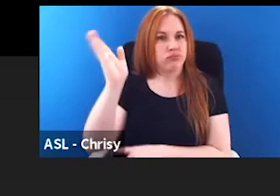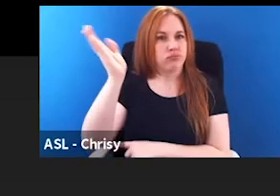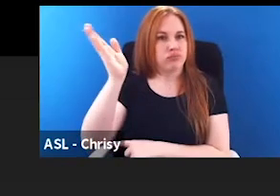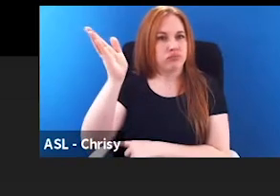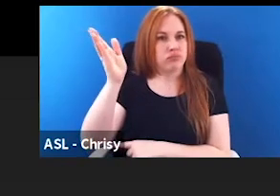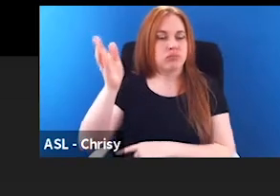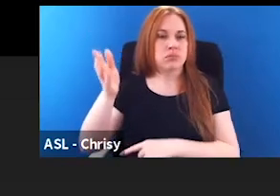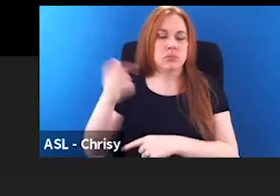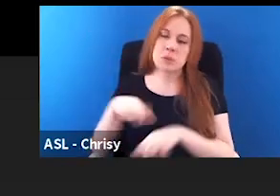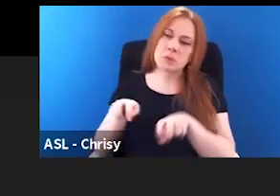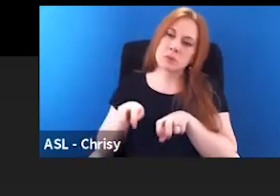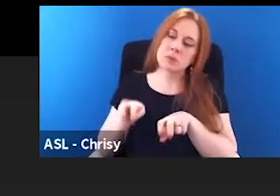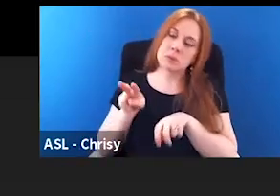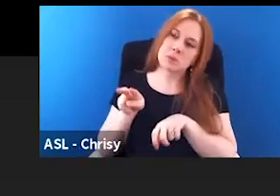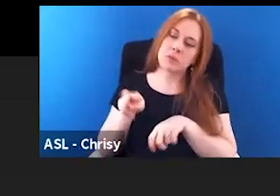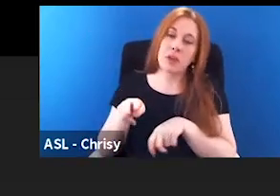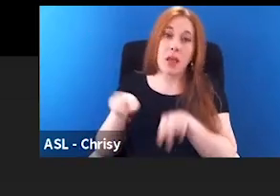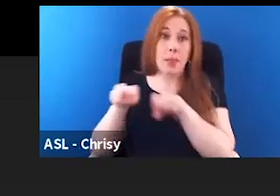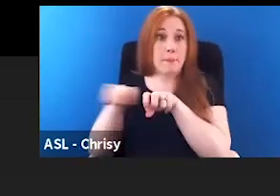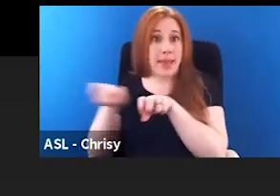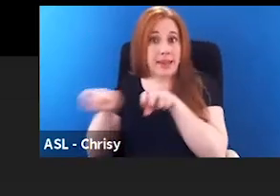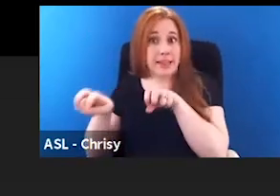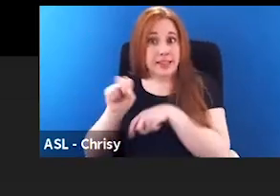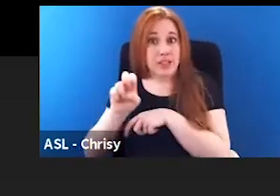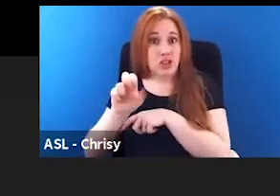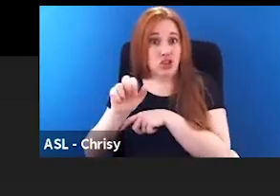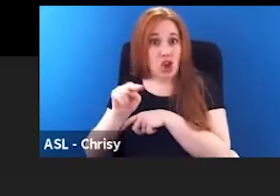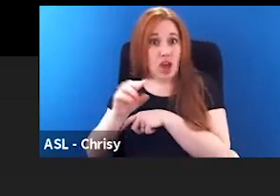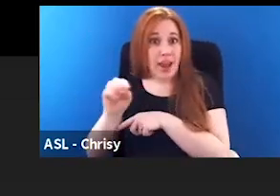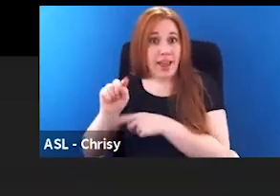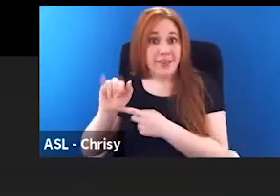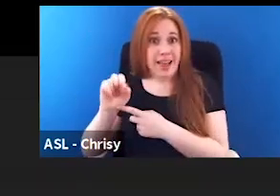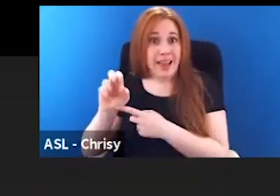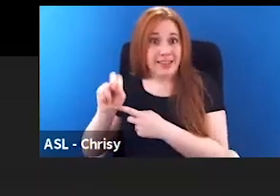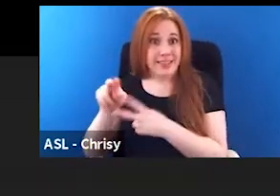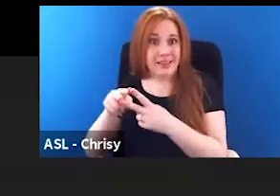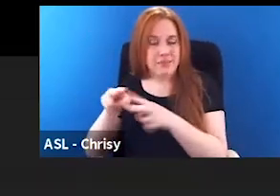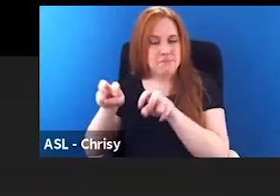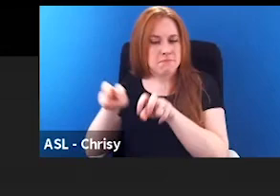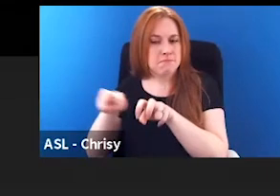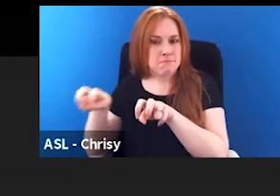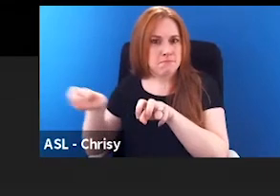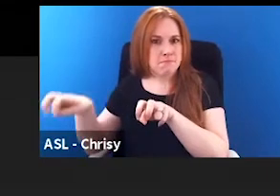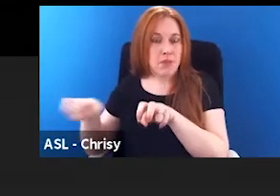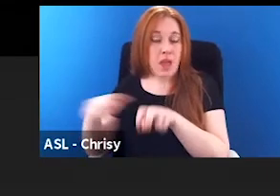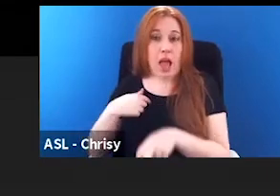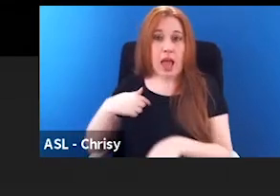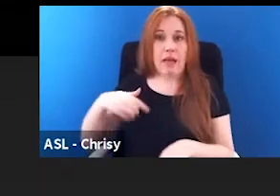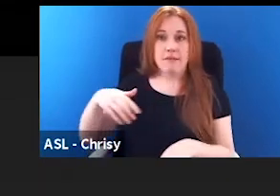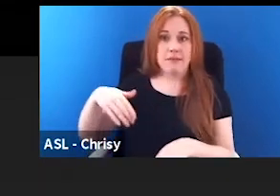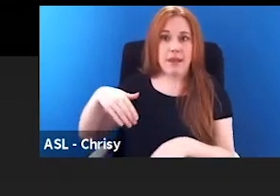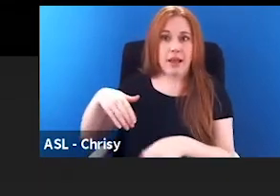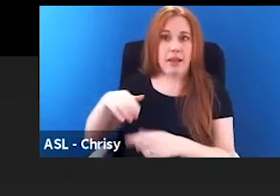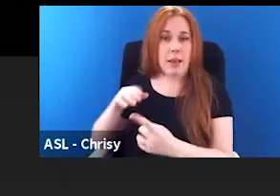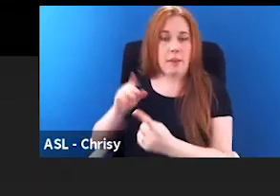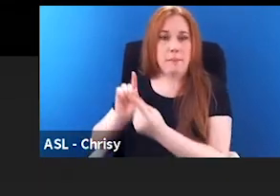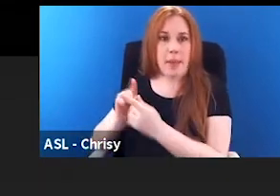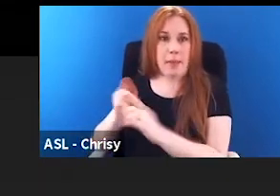the panelists happened to be Sean and Tysonn. We sat through their talk, and I did not know Sean prior to this, and